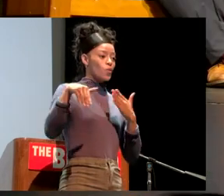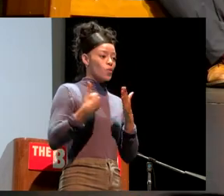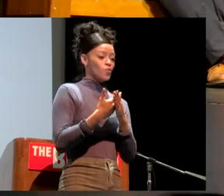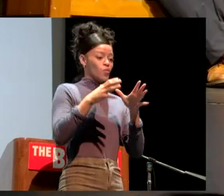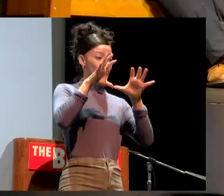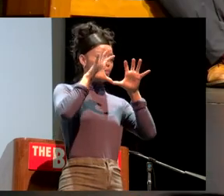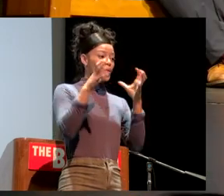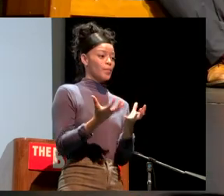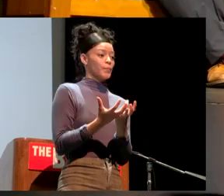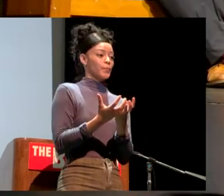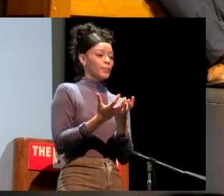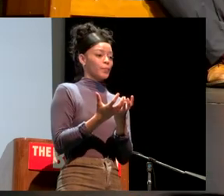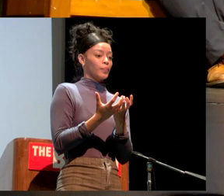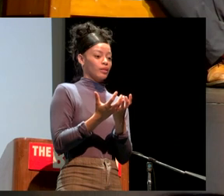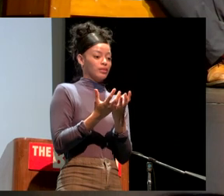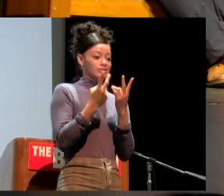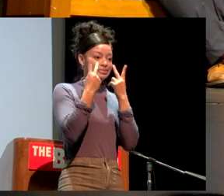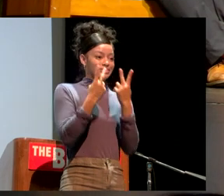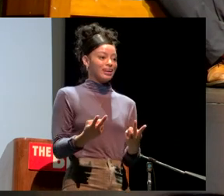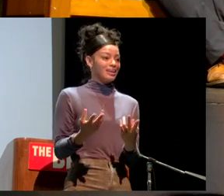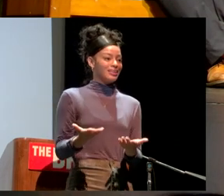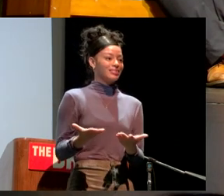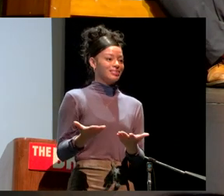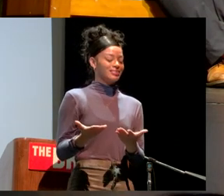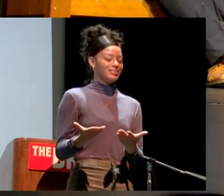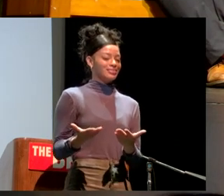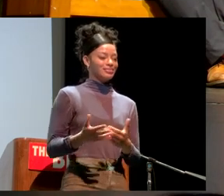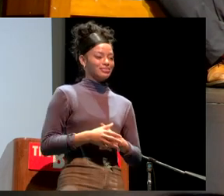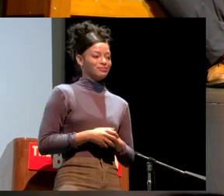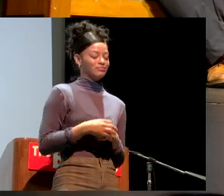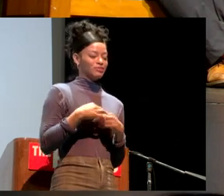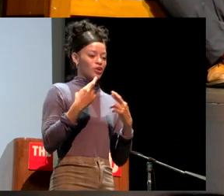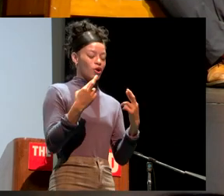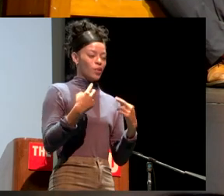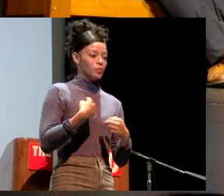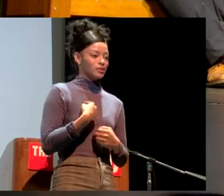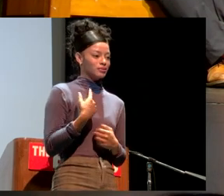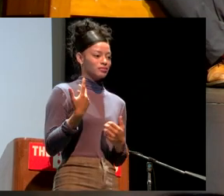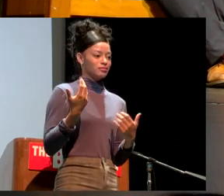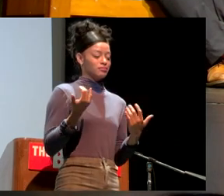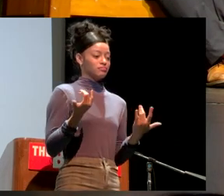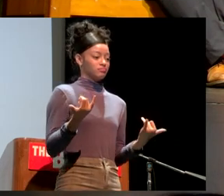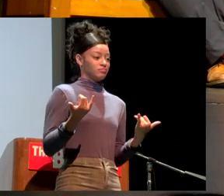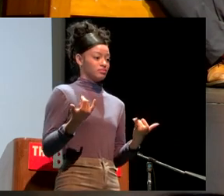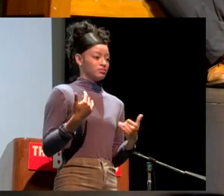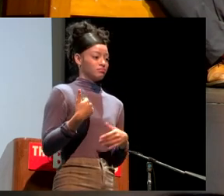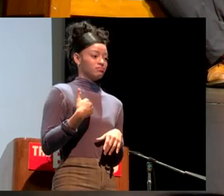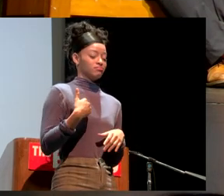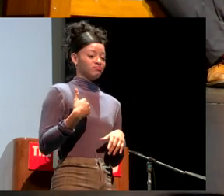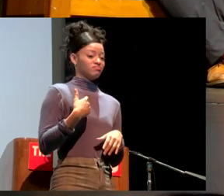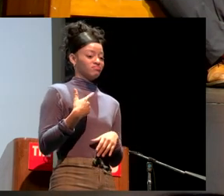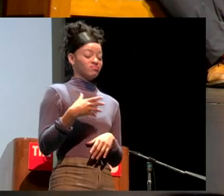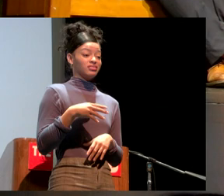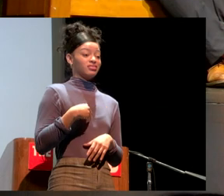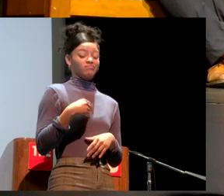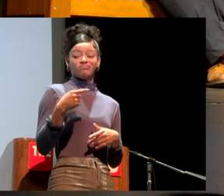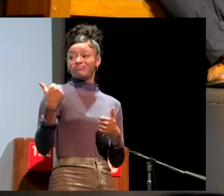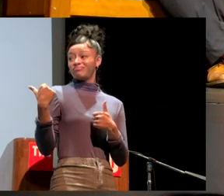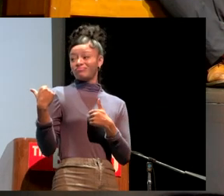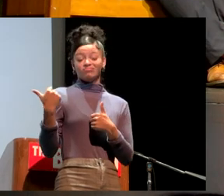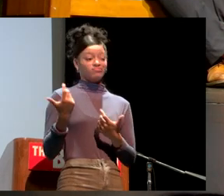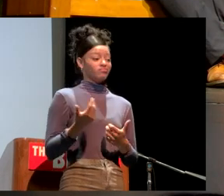say, this is quite a thing. The fact that an avatar becomes an